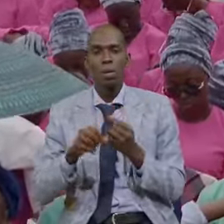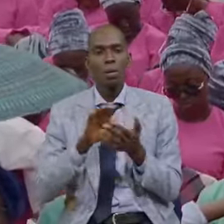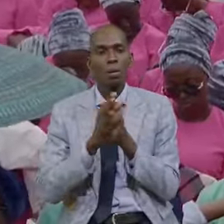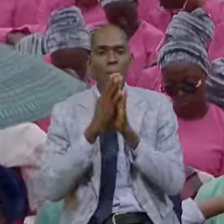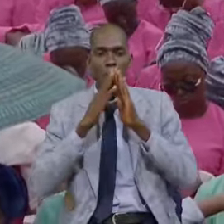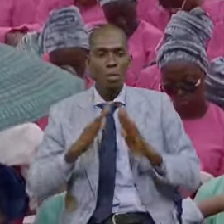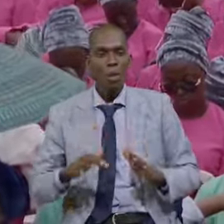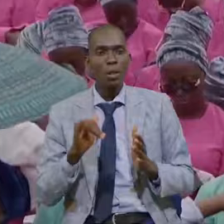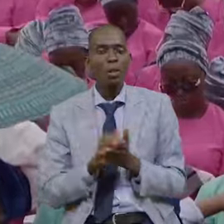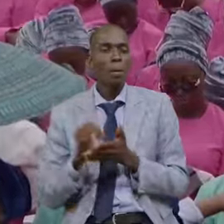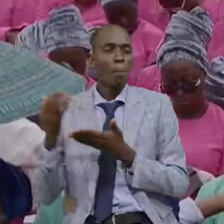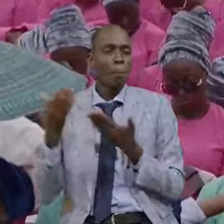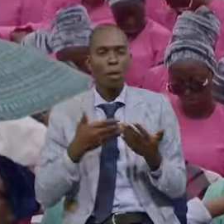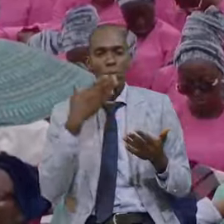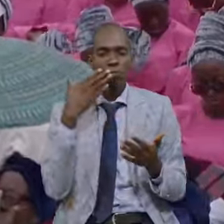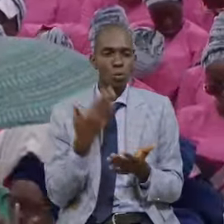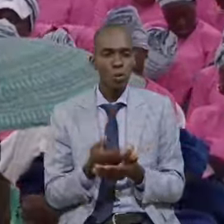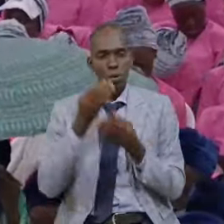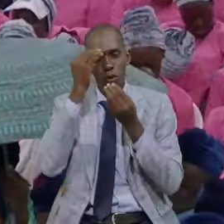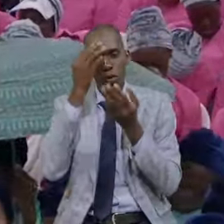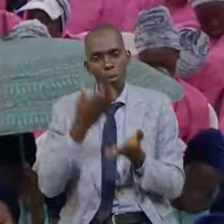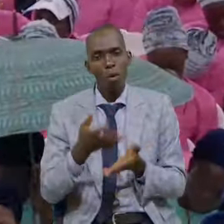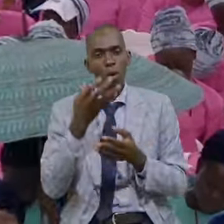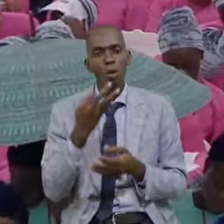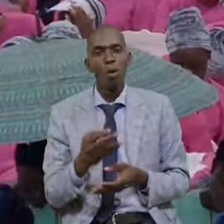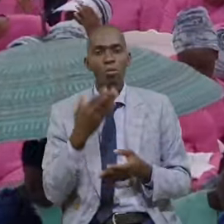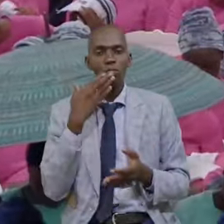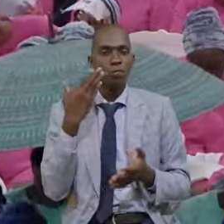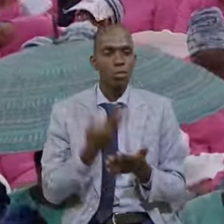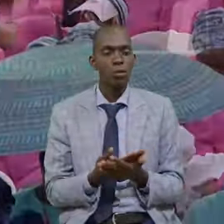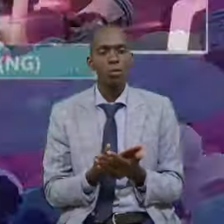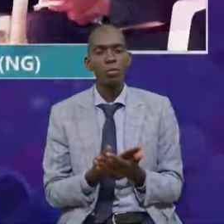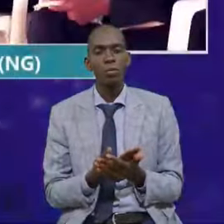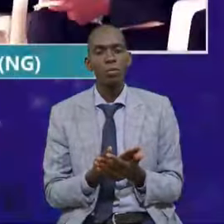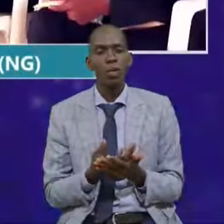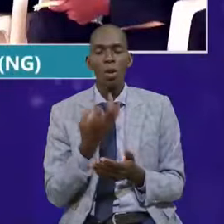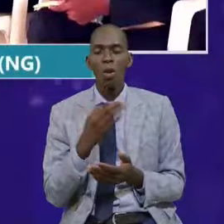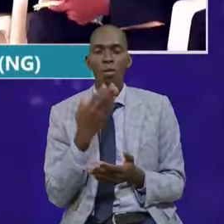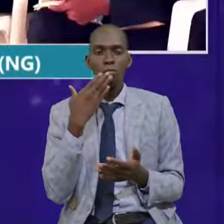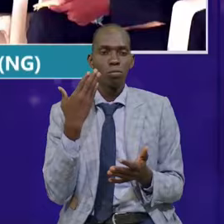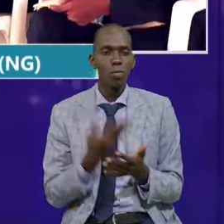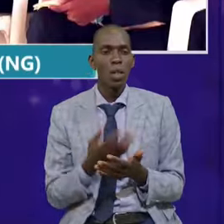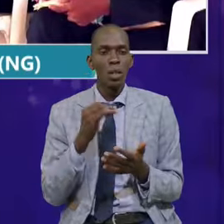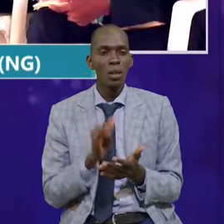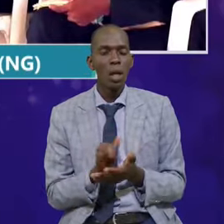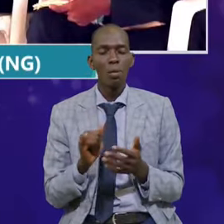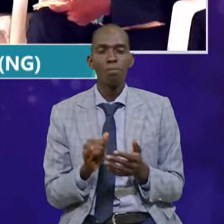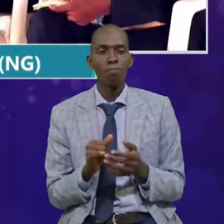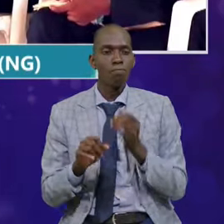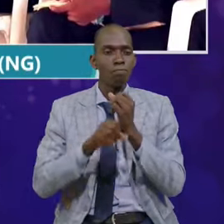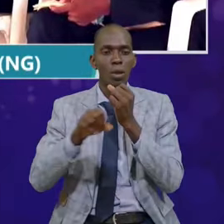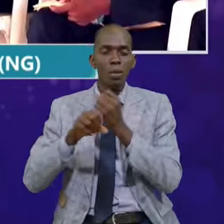bringeth good tidings of good, of good, that publishes salvation,